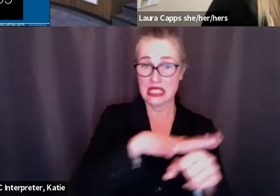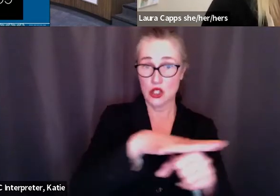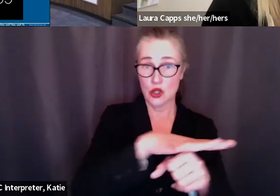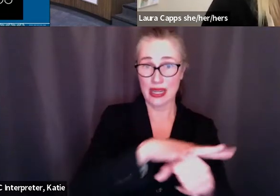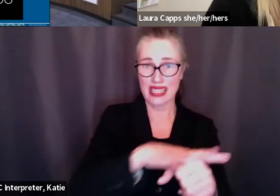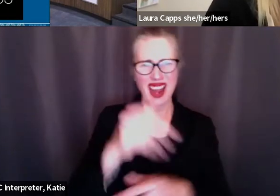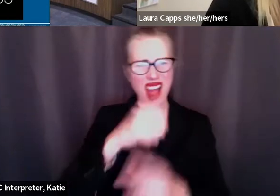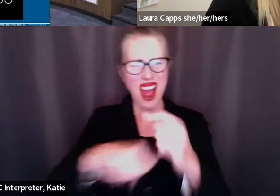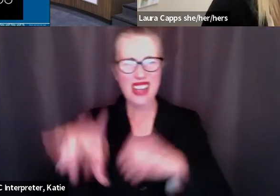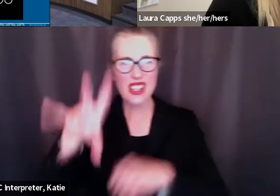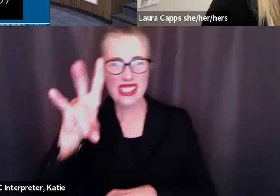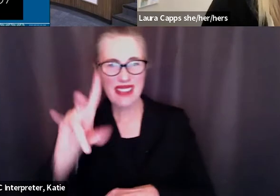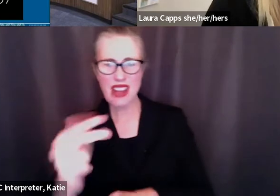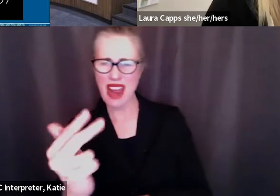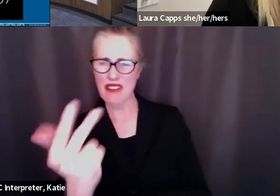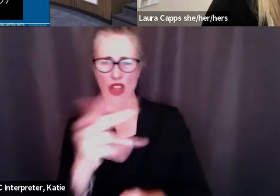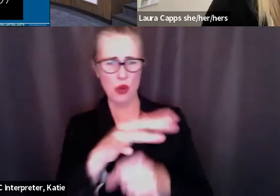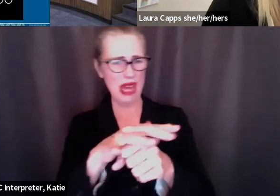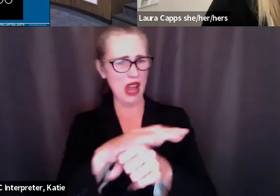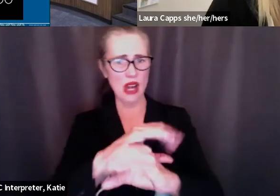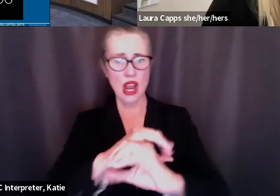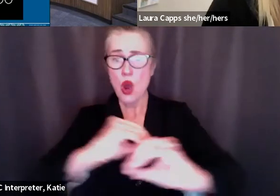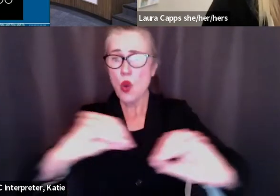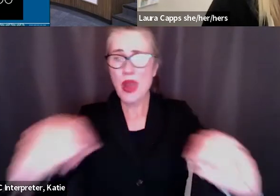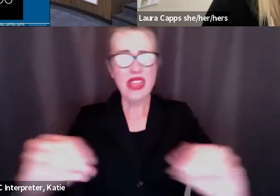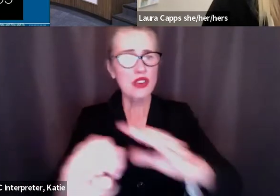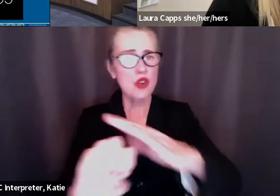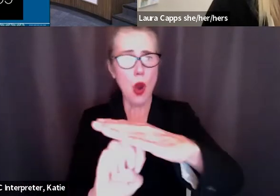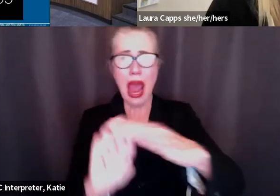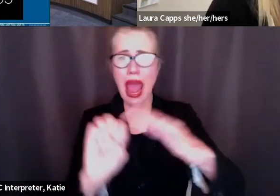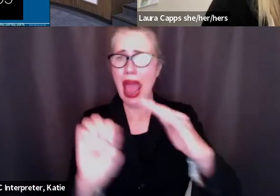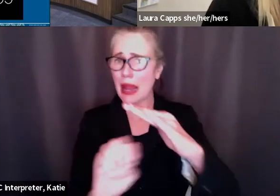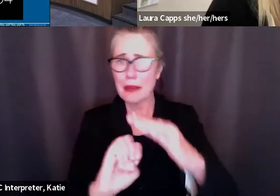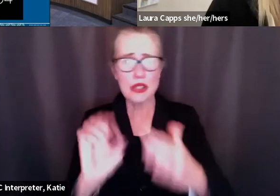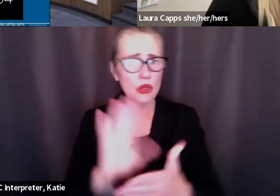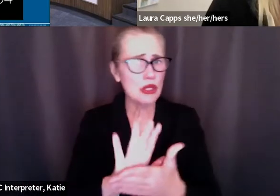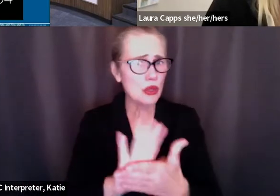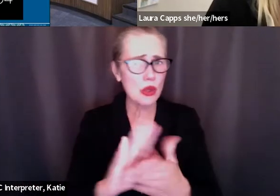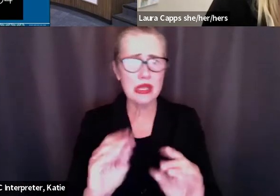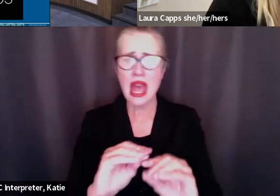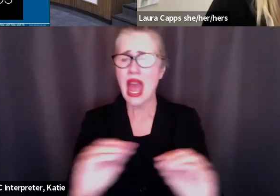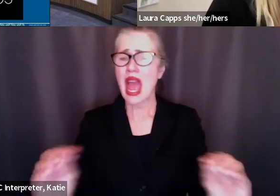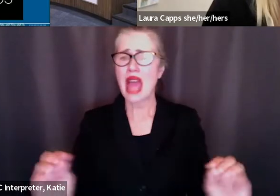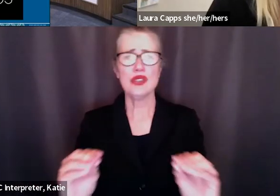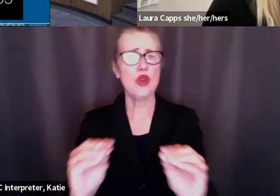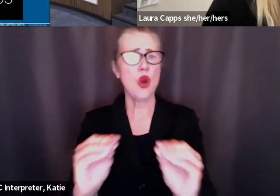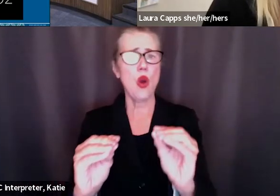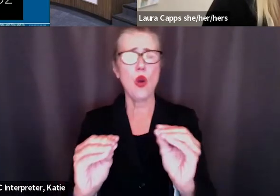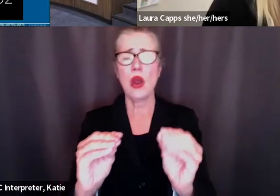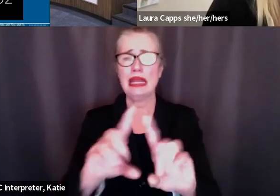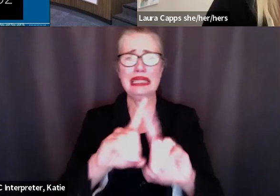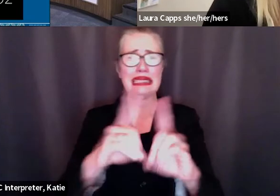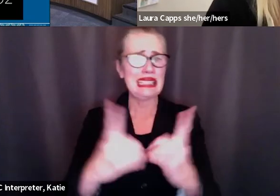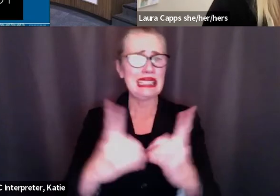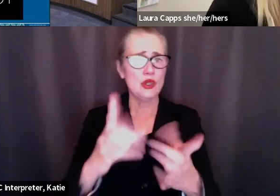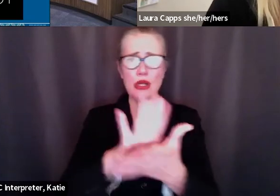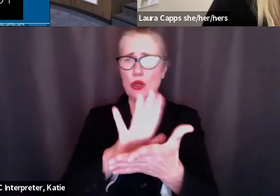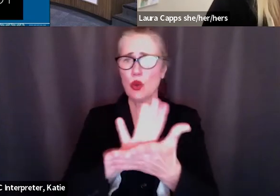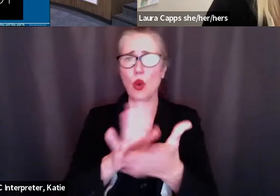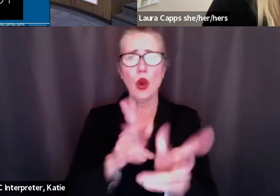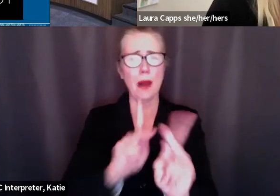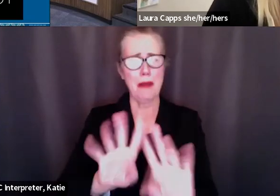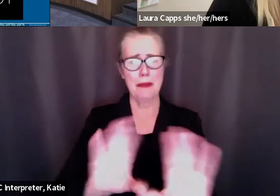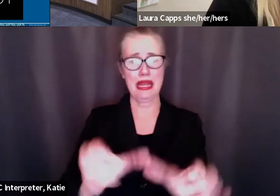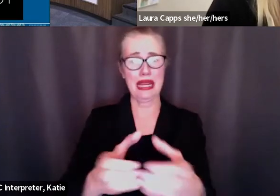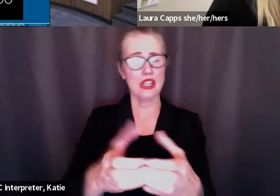there would be three trustee areas with no district elementary sites and no district elementary population in order to ensure proper